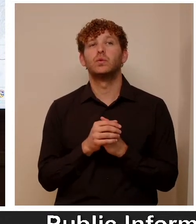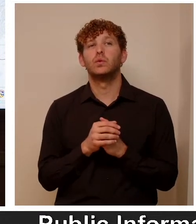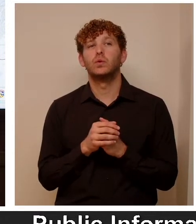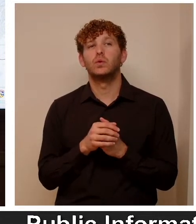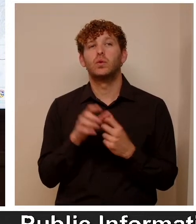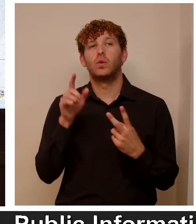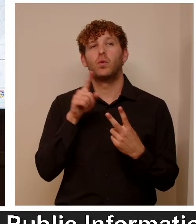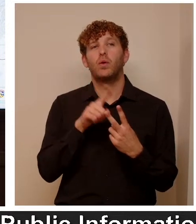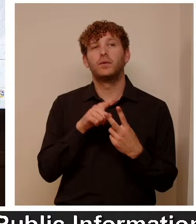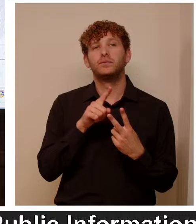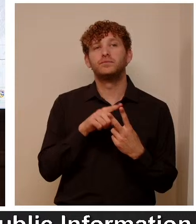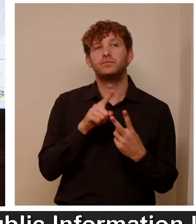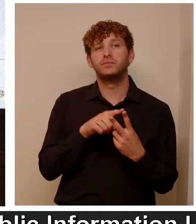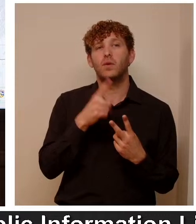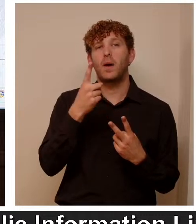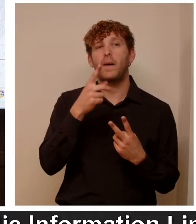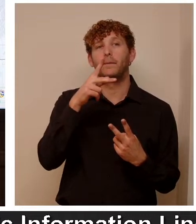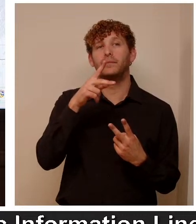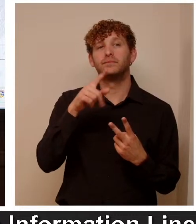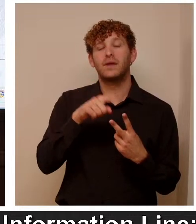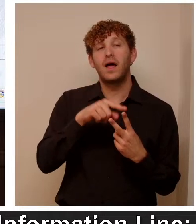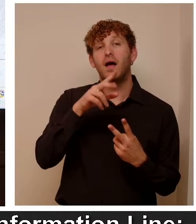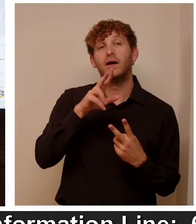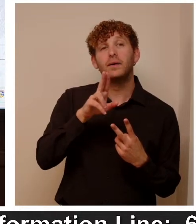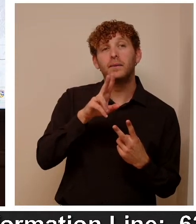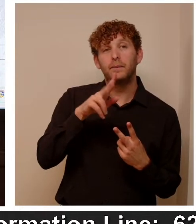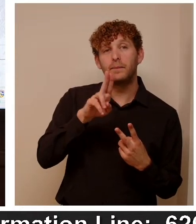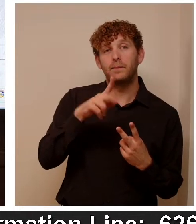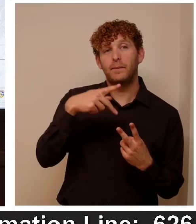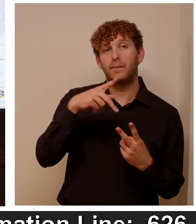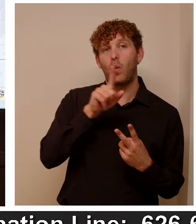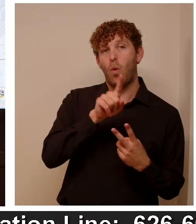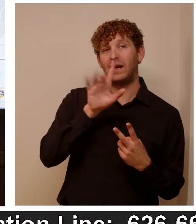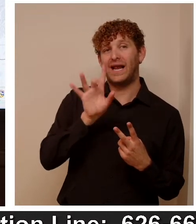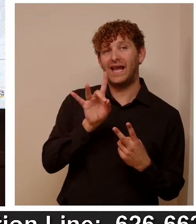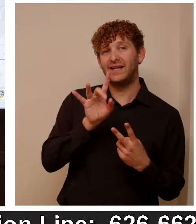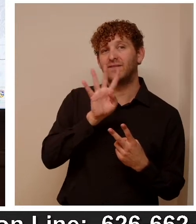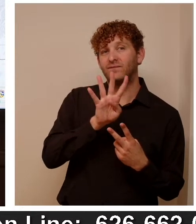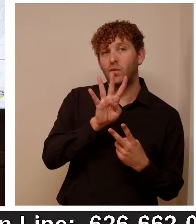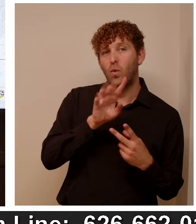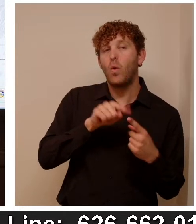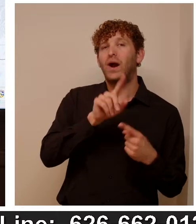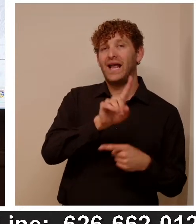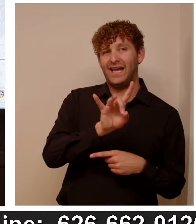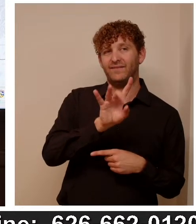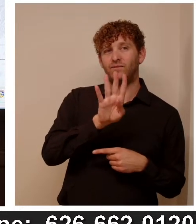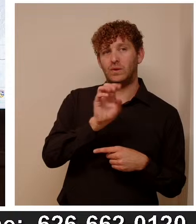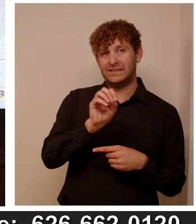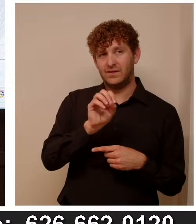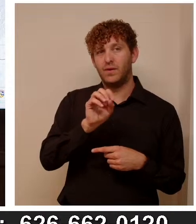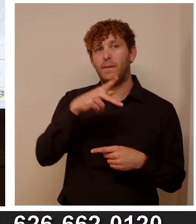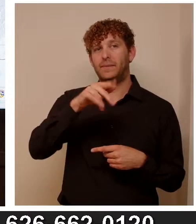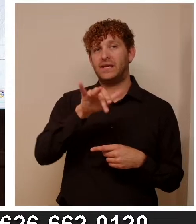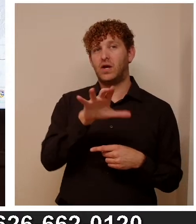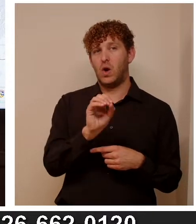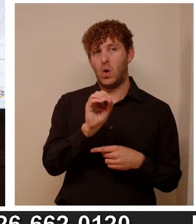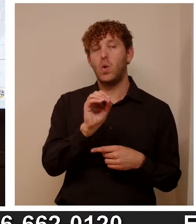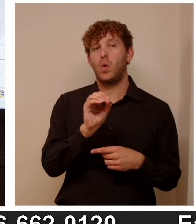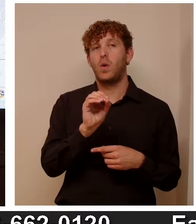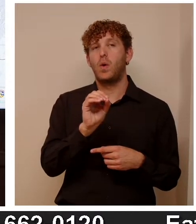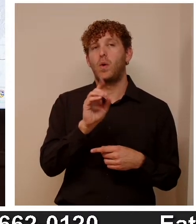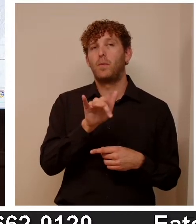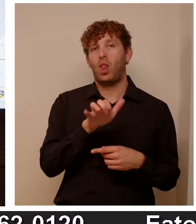Research Park West at 10850 West Pico Boulevard in Los Angeles. And again, if you still have not applied for